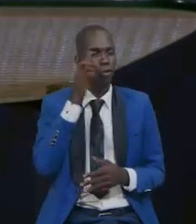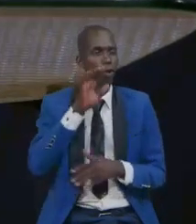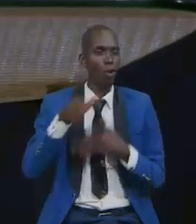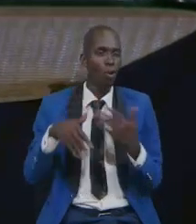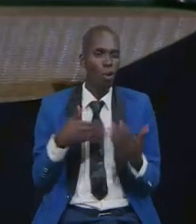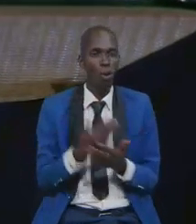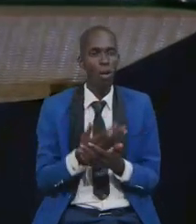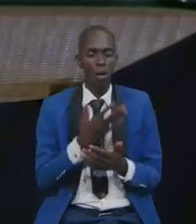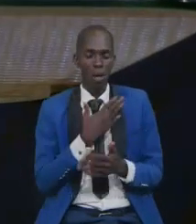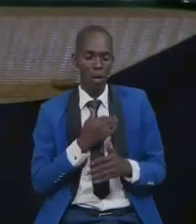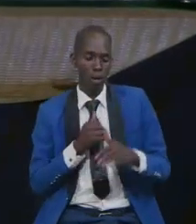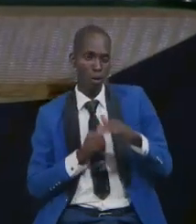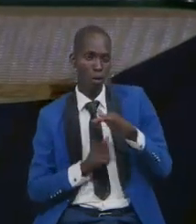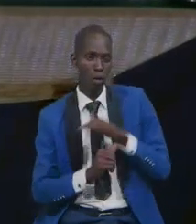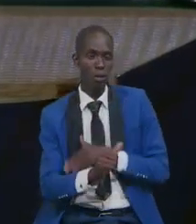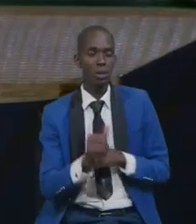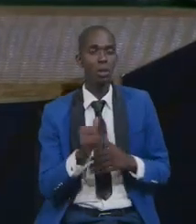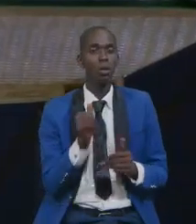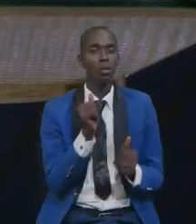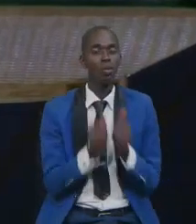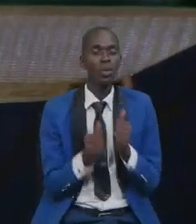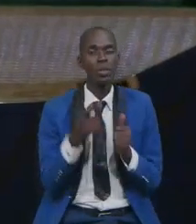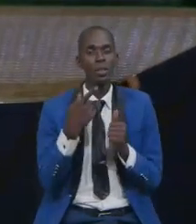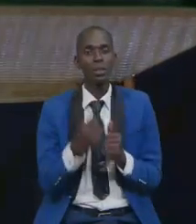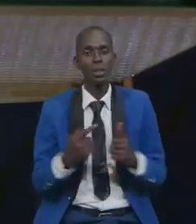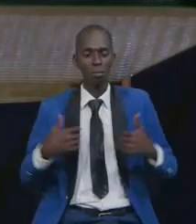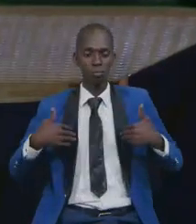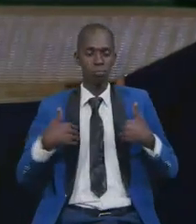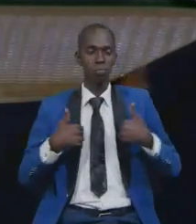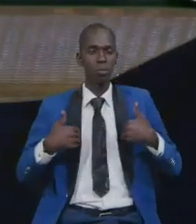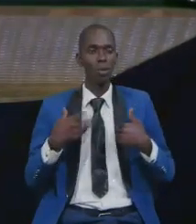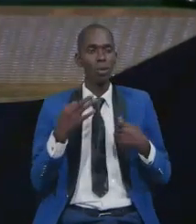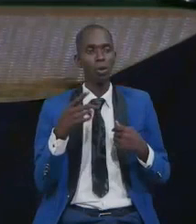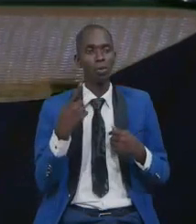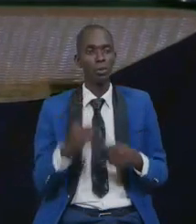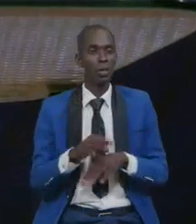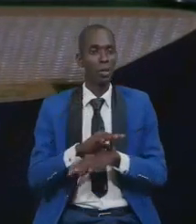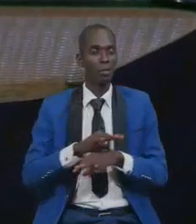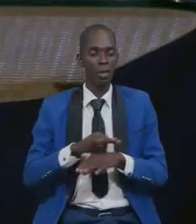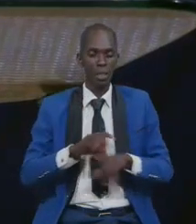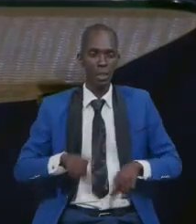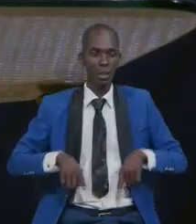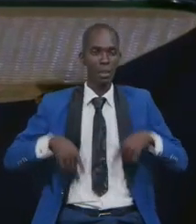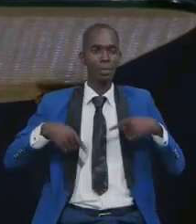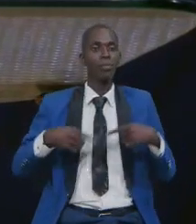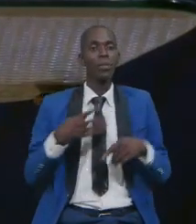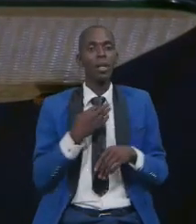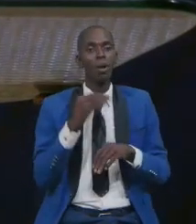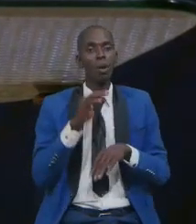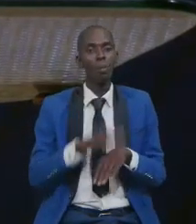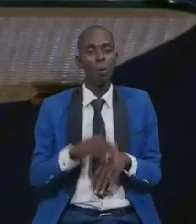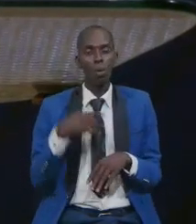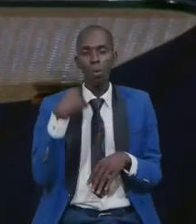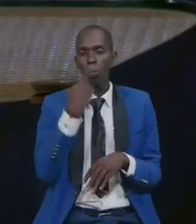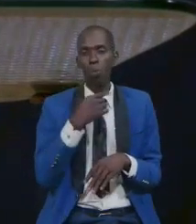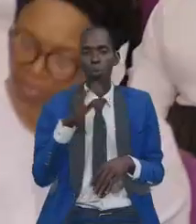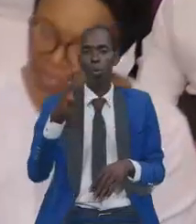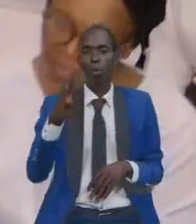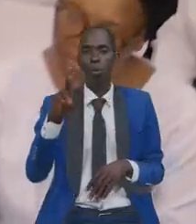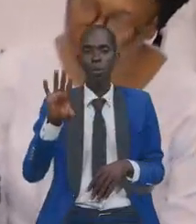under which the beasts of the field dwell, and upon whose branches